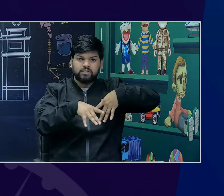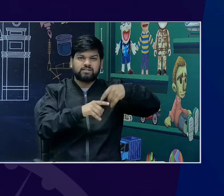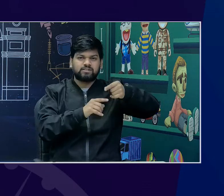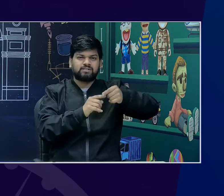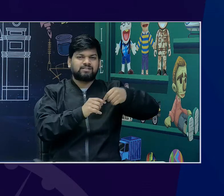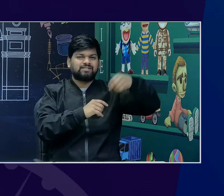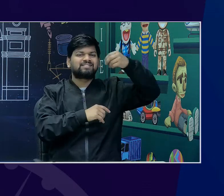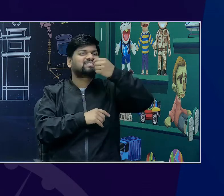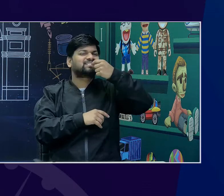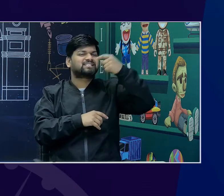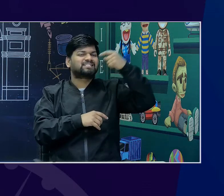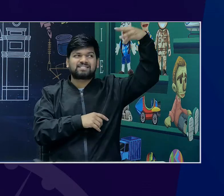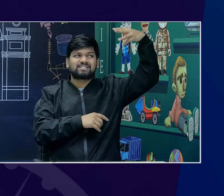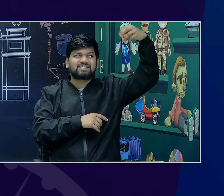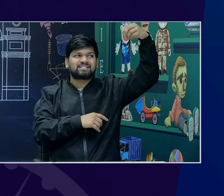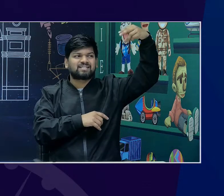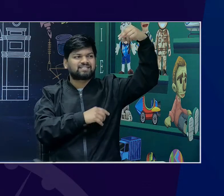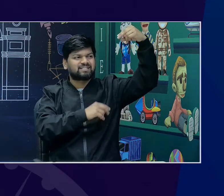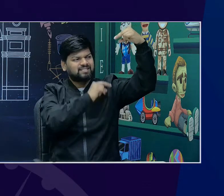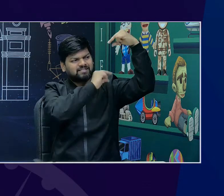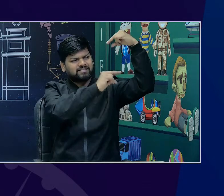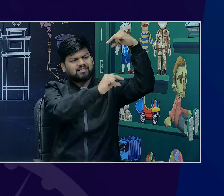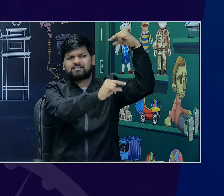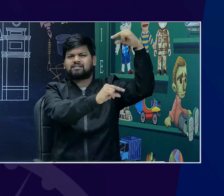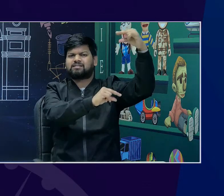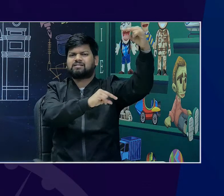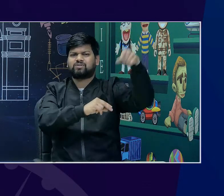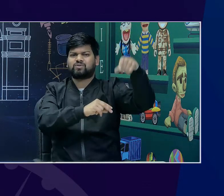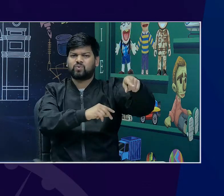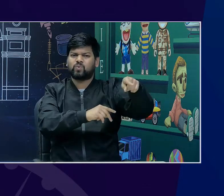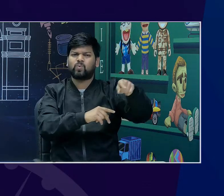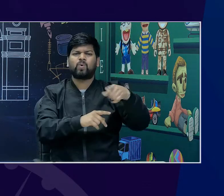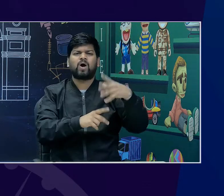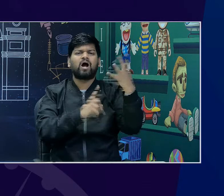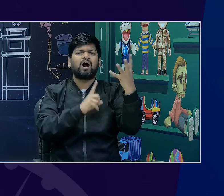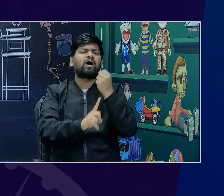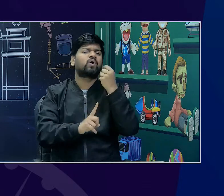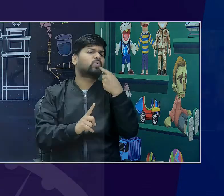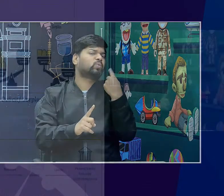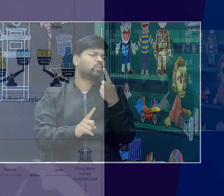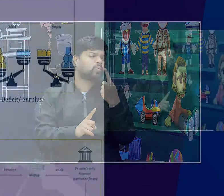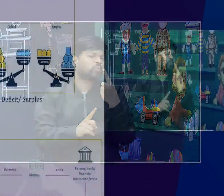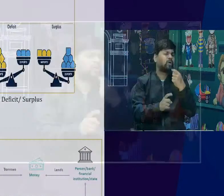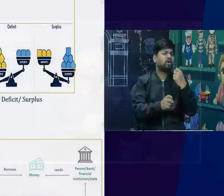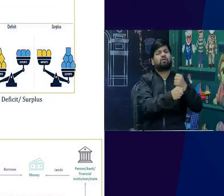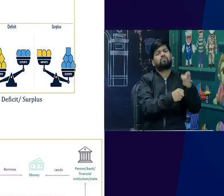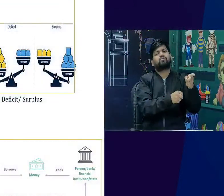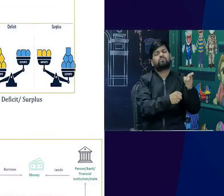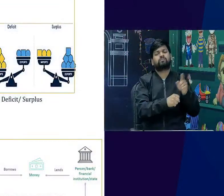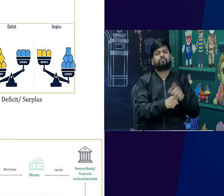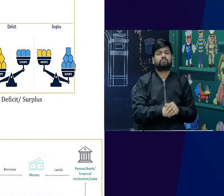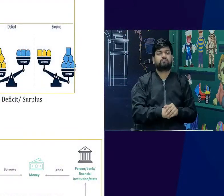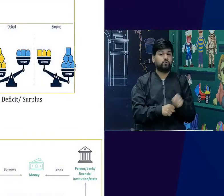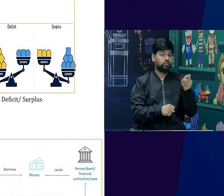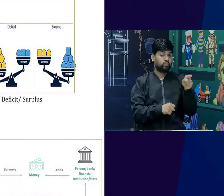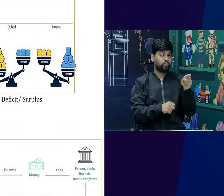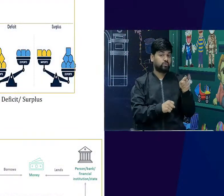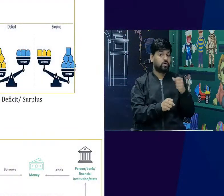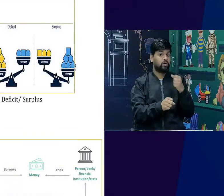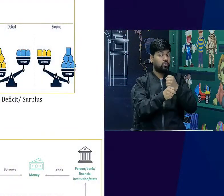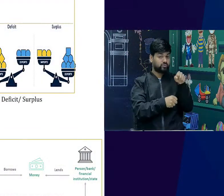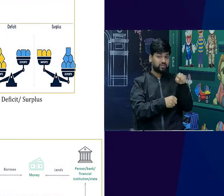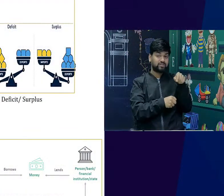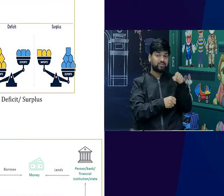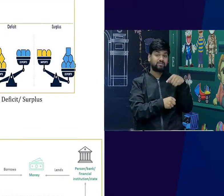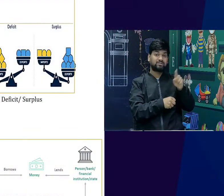public goods. The fifth term is fiscal policy. So fiscal policy, what you can